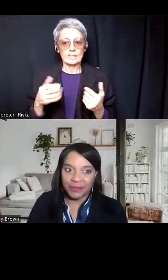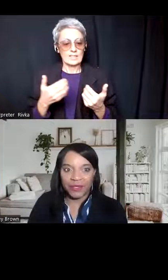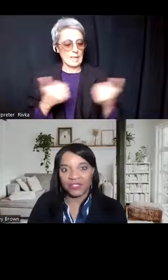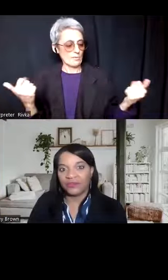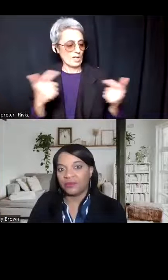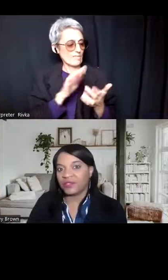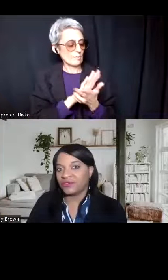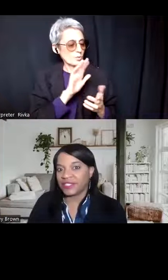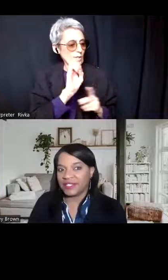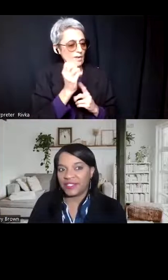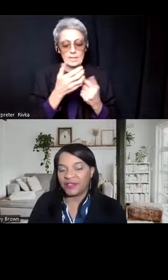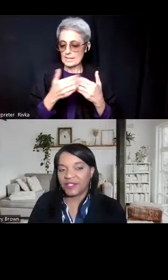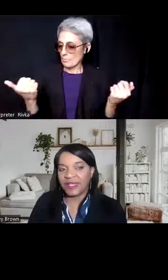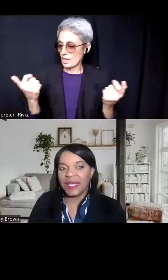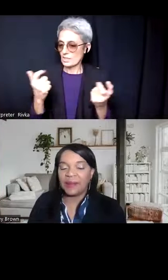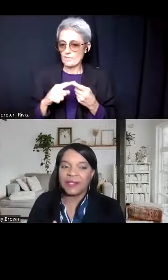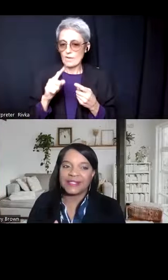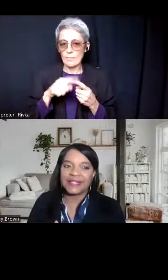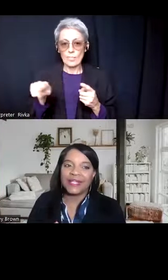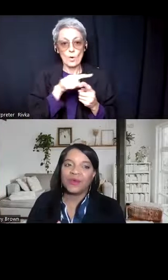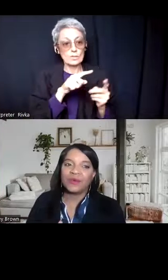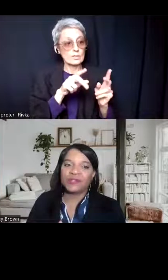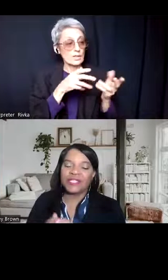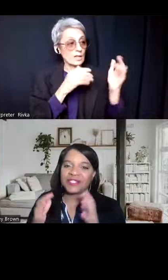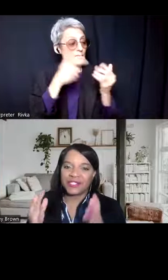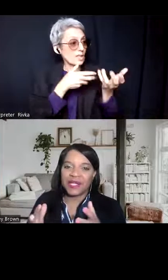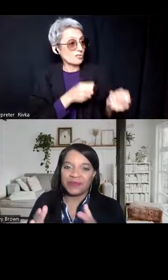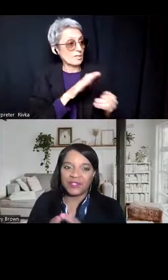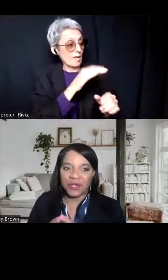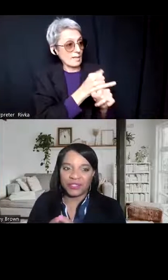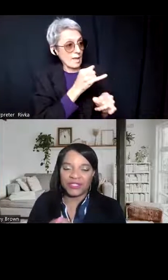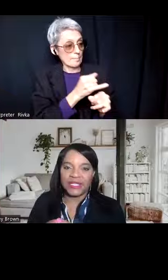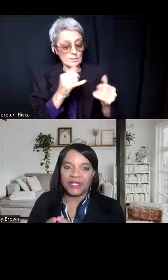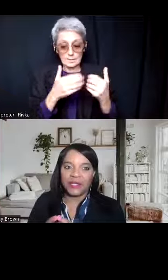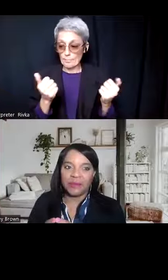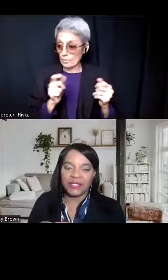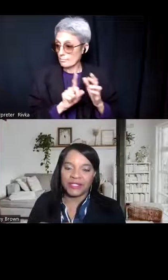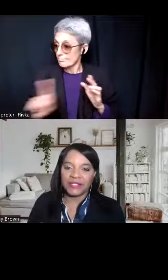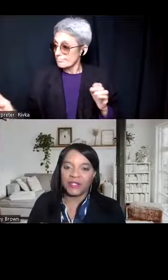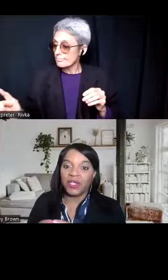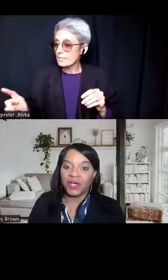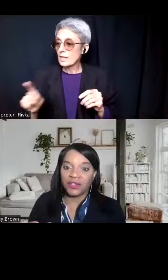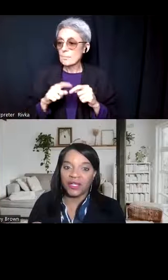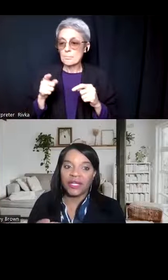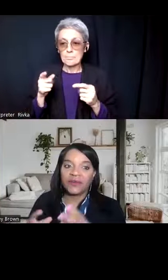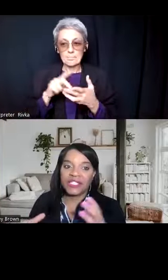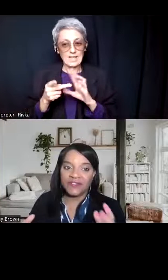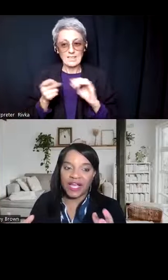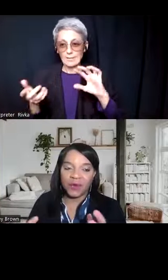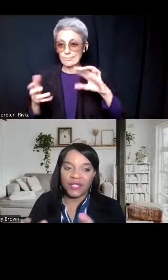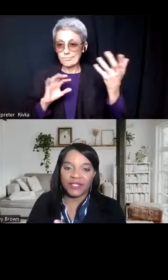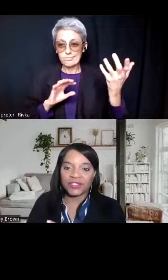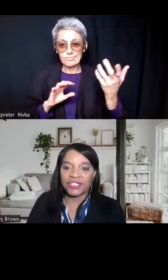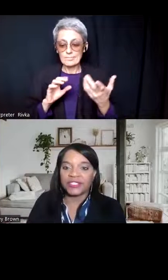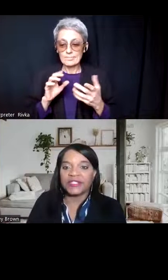a separation from those trusted adults on the campus, which means there's some disruption in their ability to learn, receive